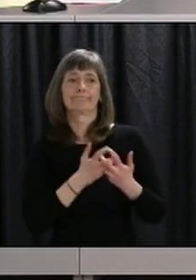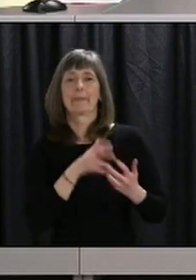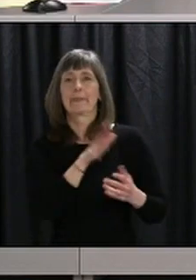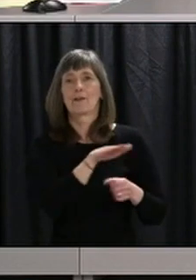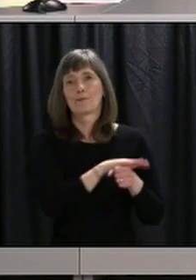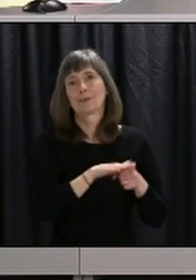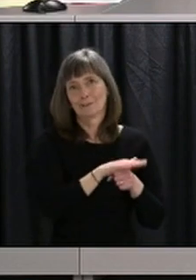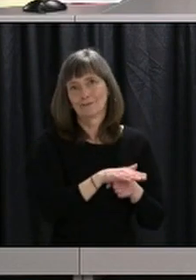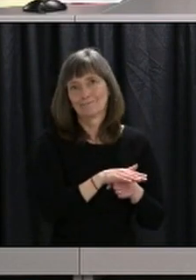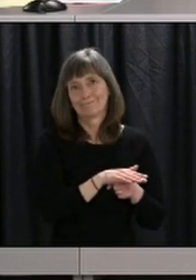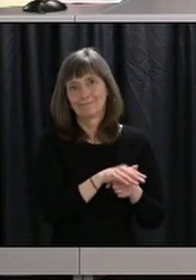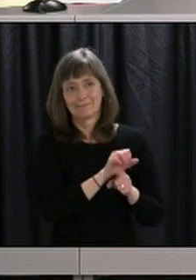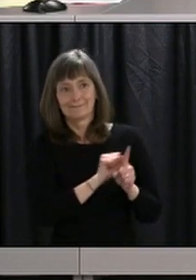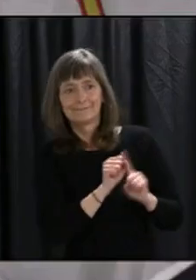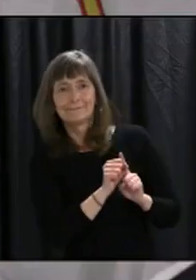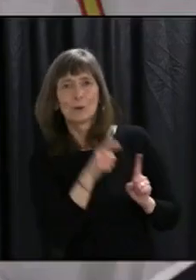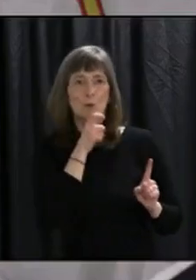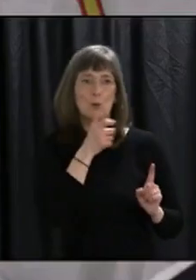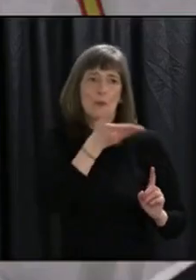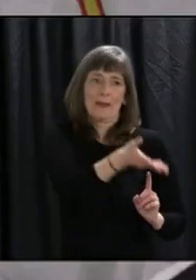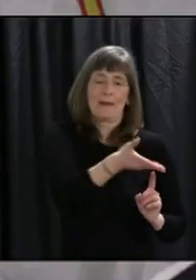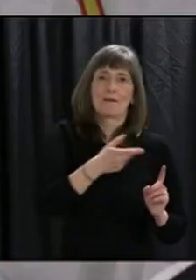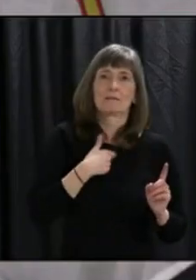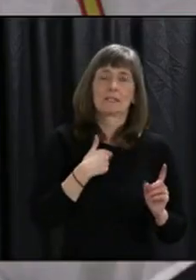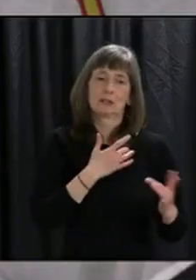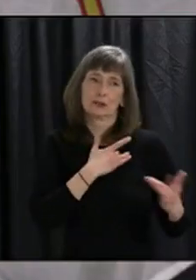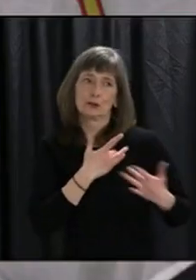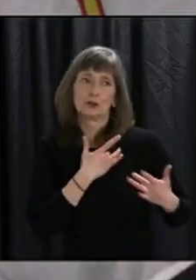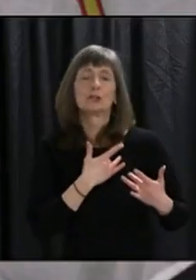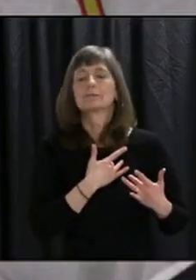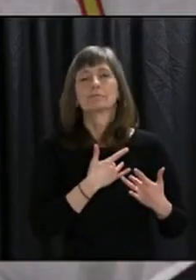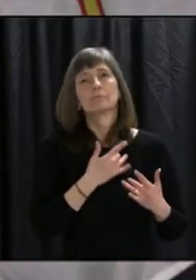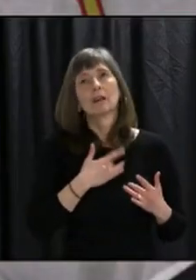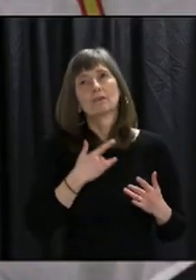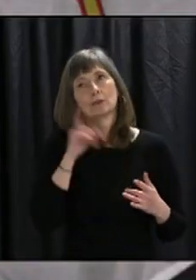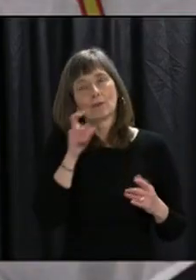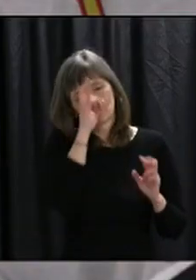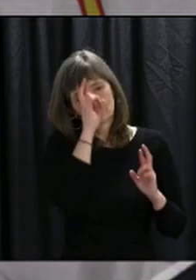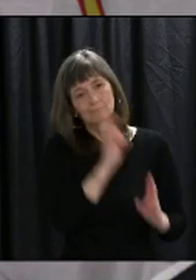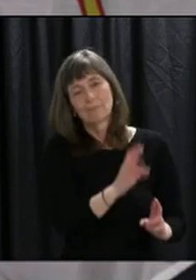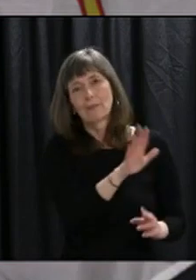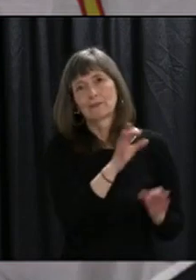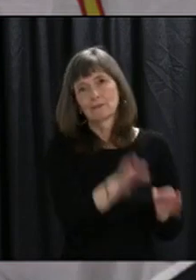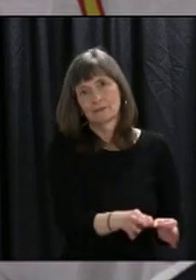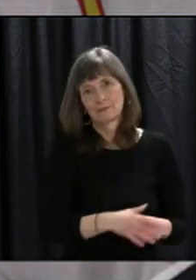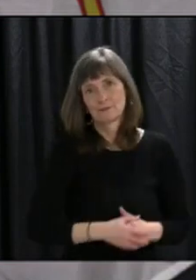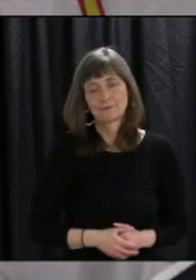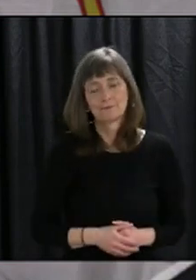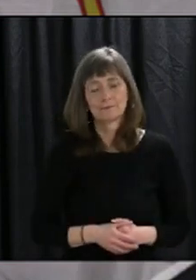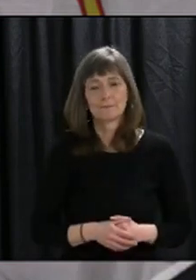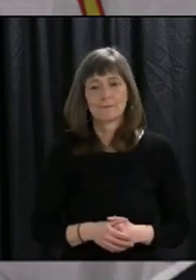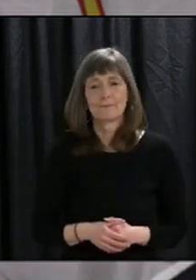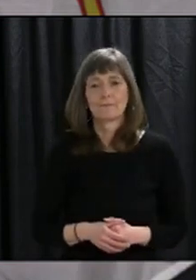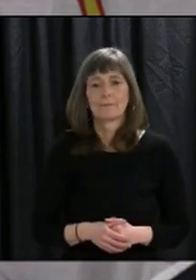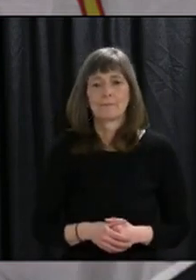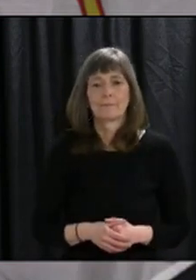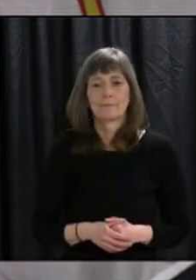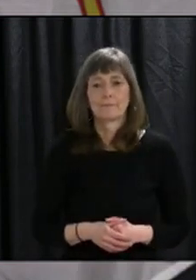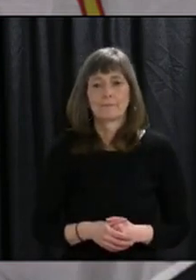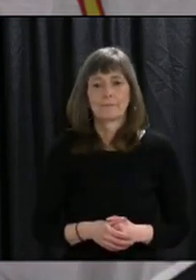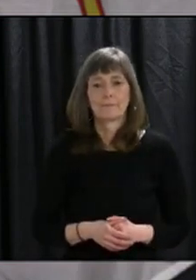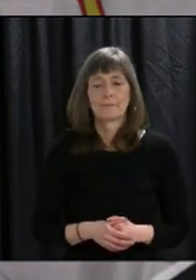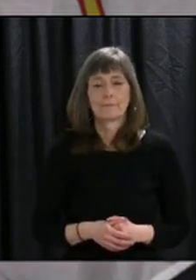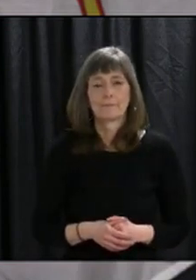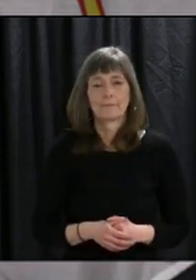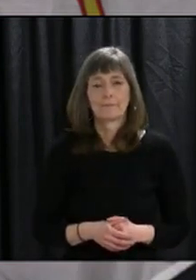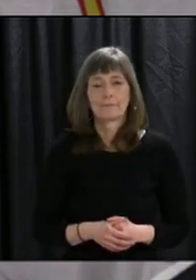their situation and their members, and I think we have to respect that. I think, for